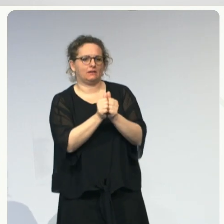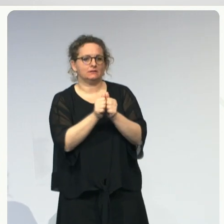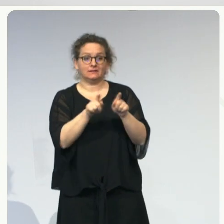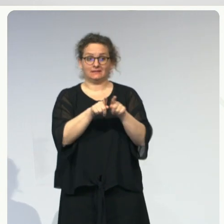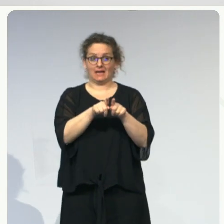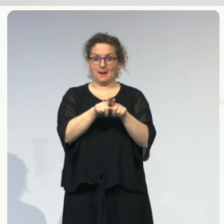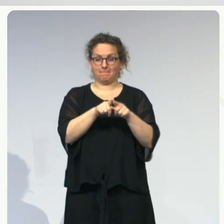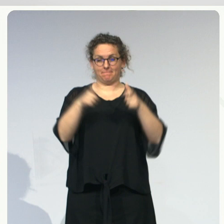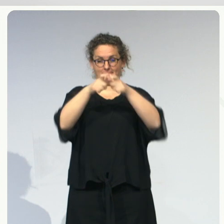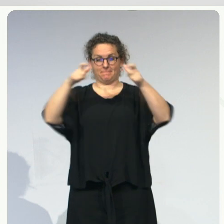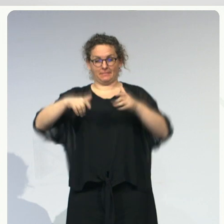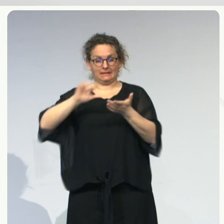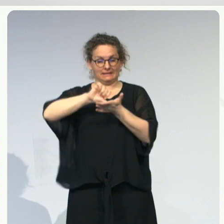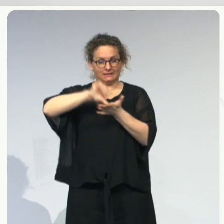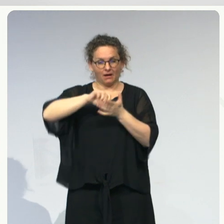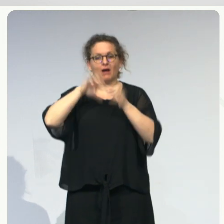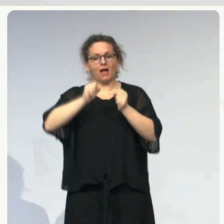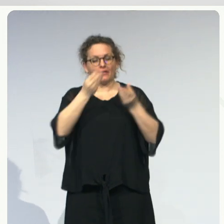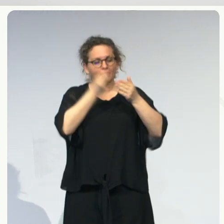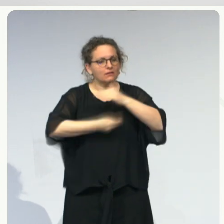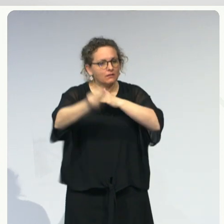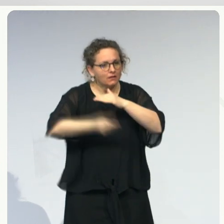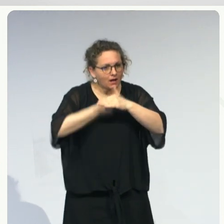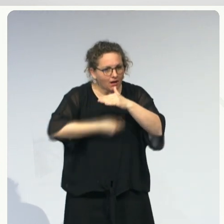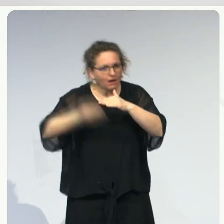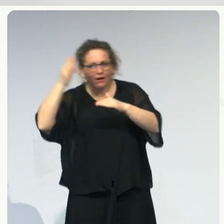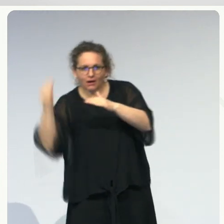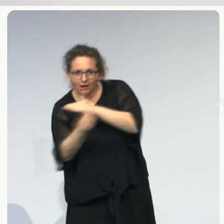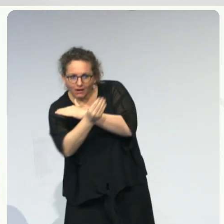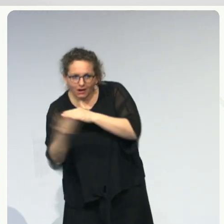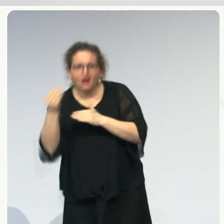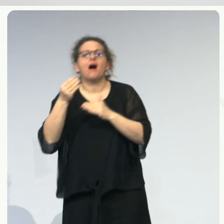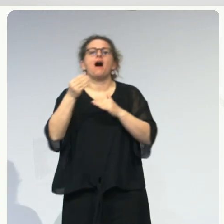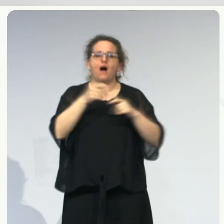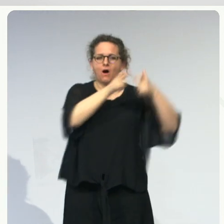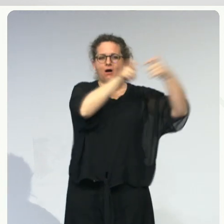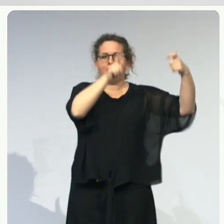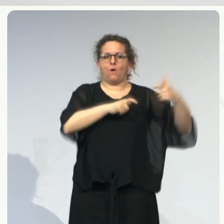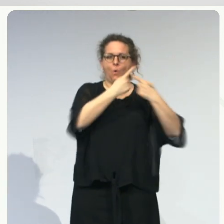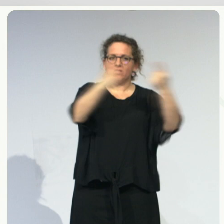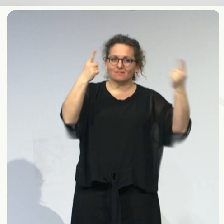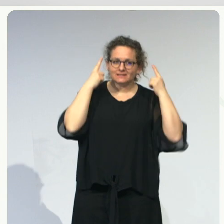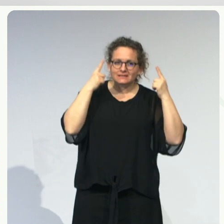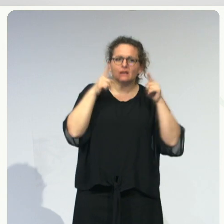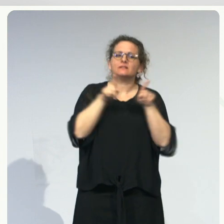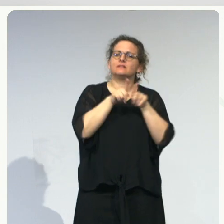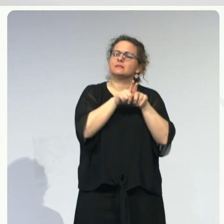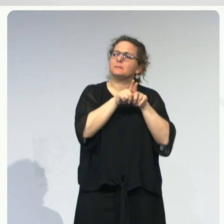about disabilities at the university and advocates inclusive higher education at the national level.